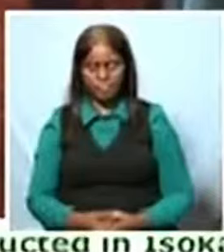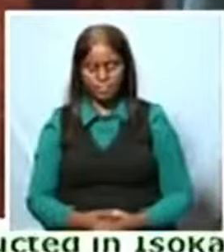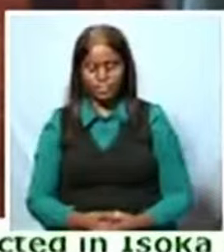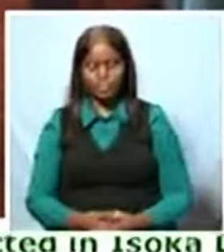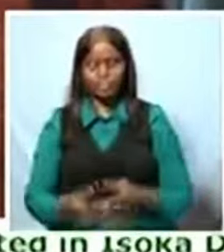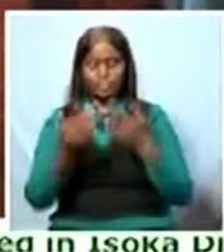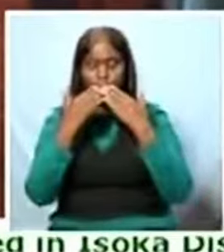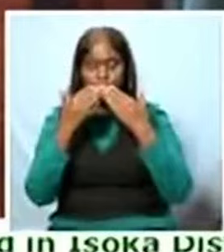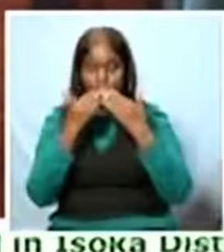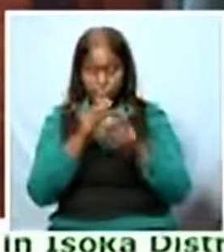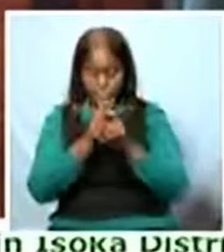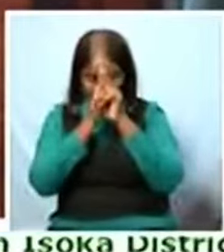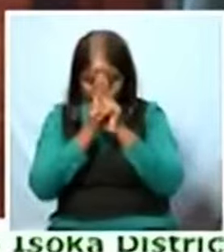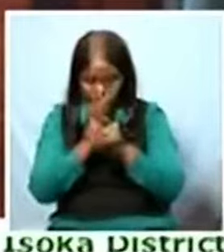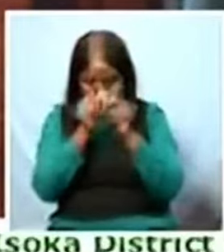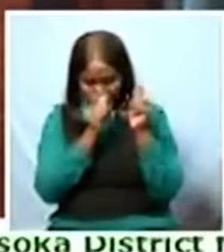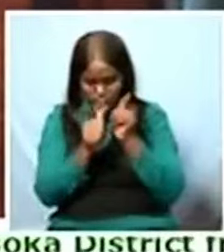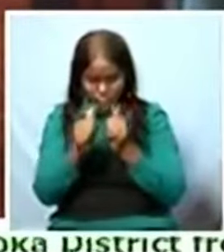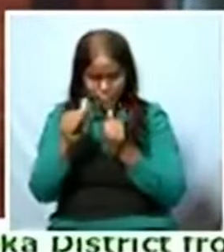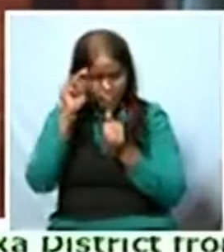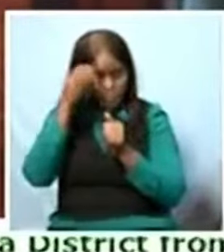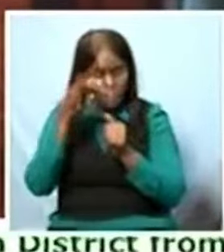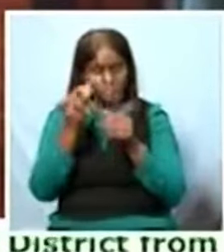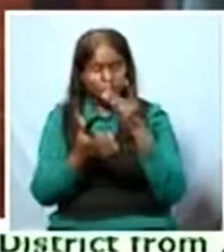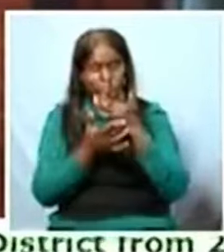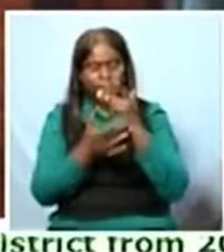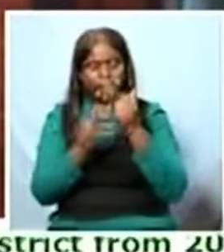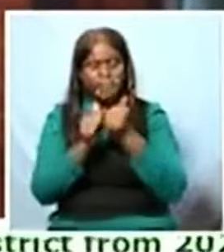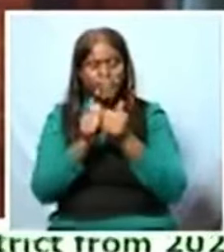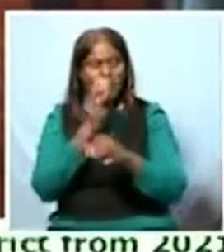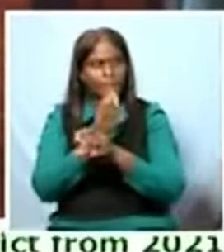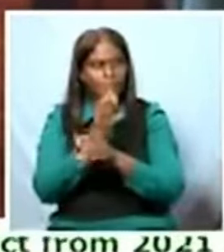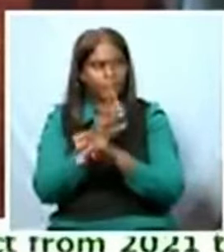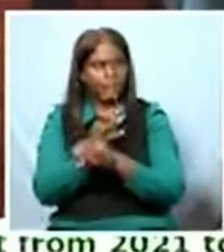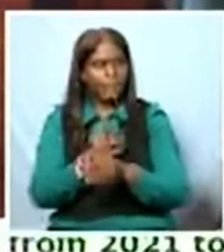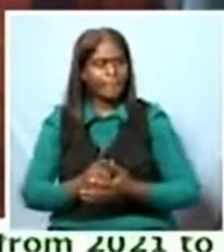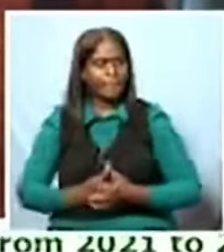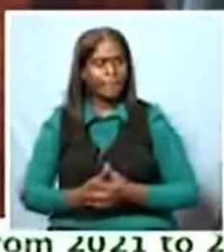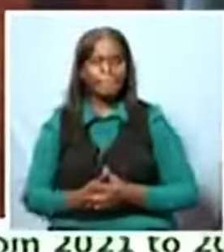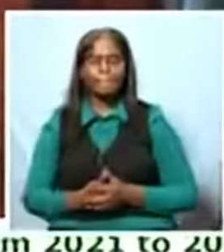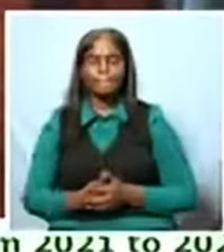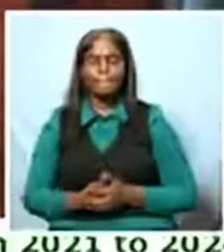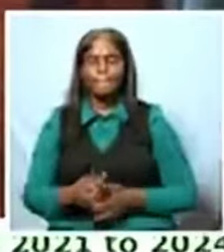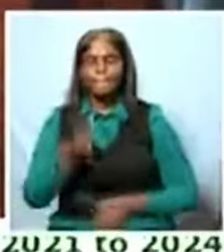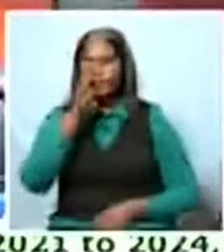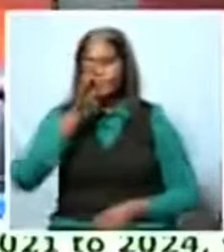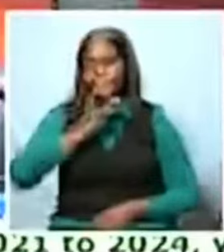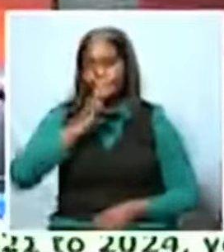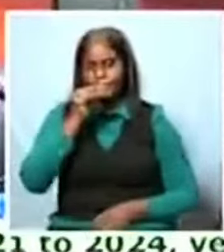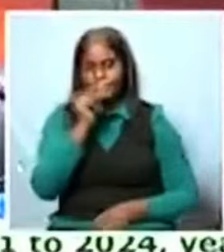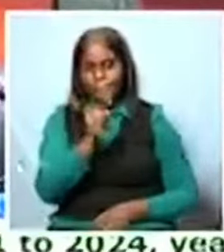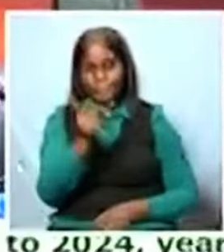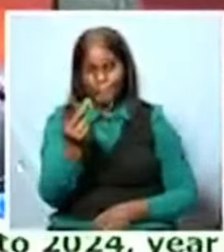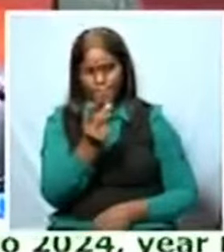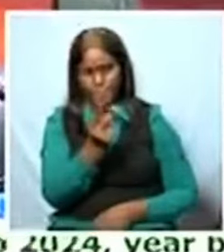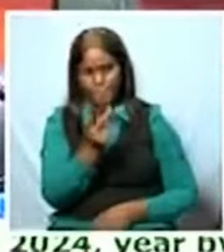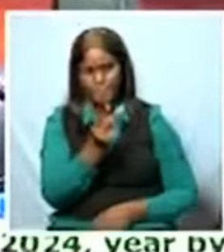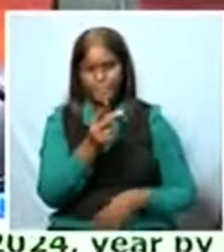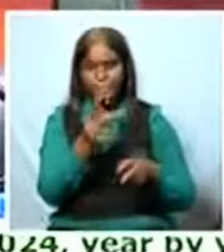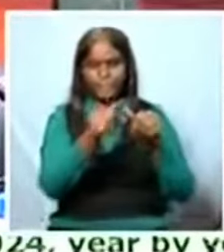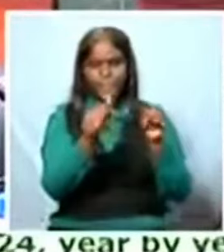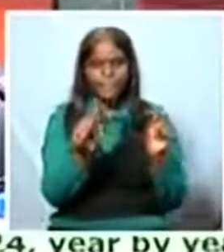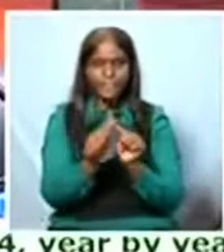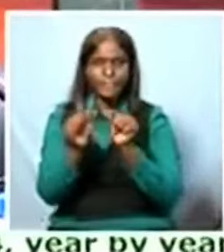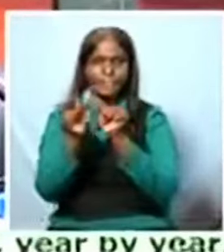you. The Honorable Acting Minister of Technology and Science. Madam Speaker, these two